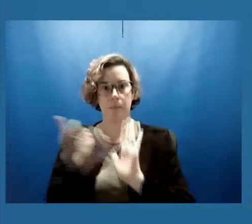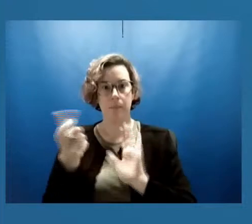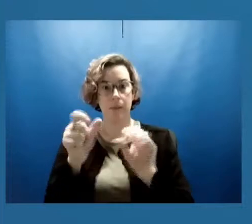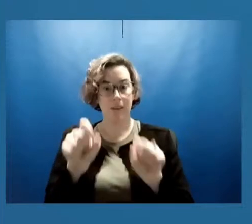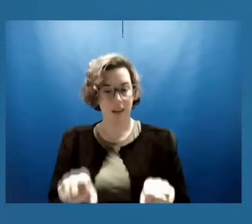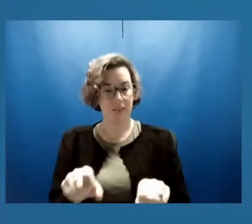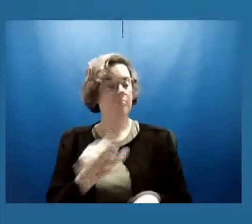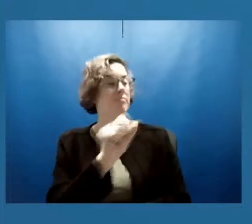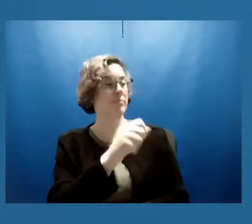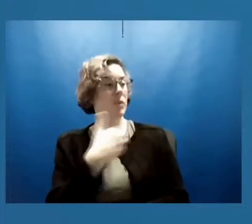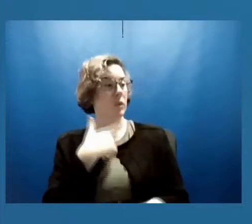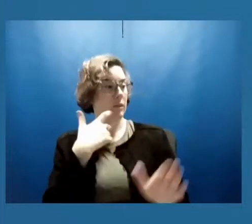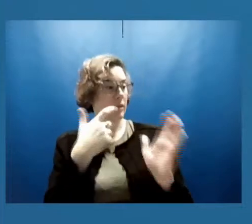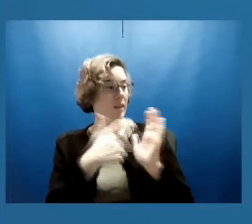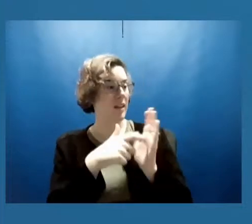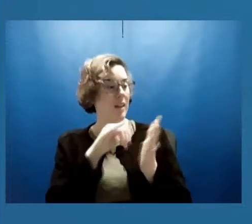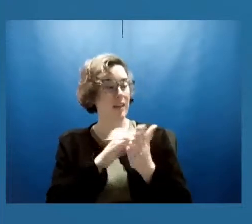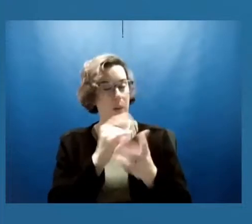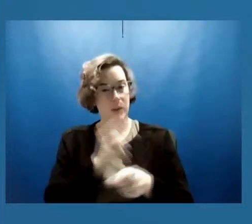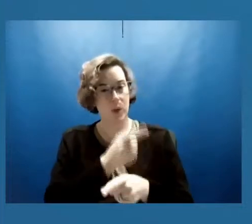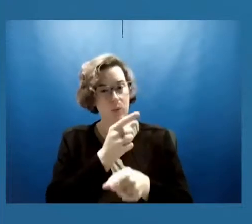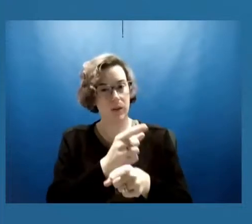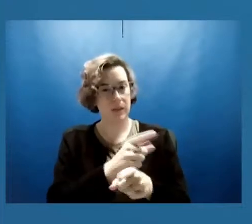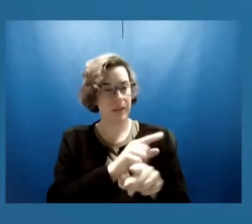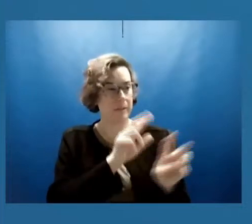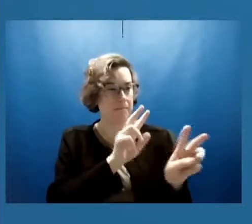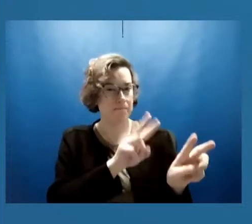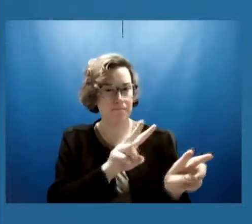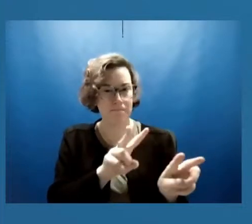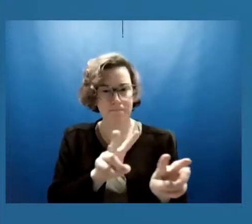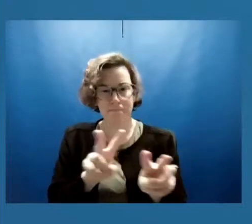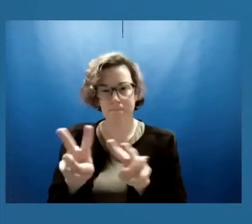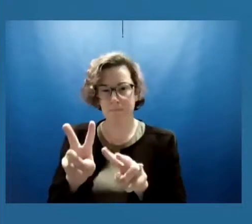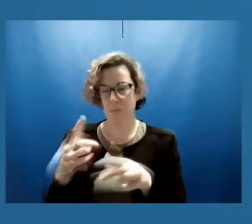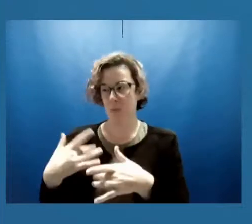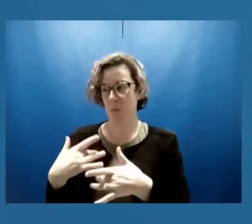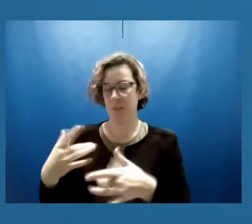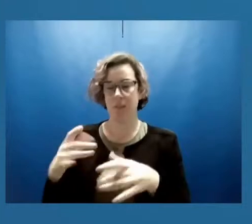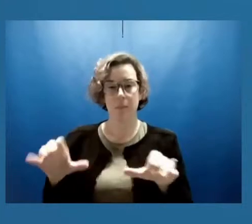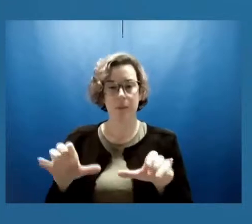in our routine surveillance practice that we normally do.